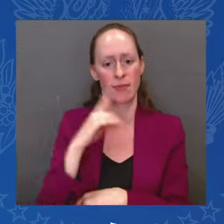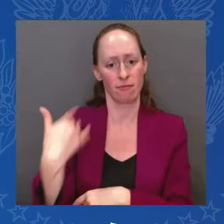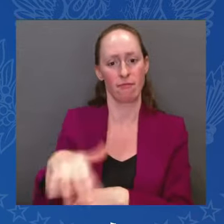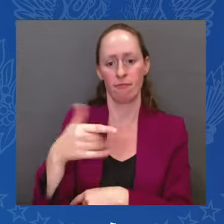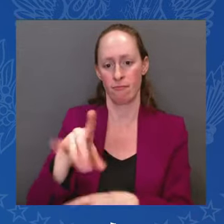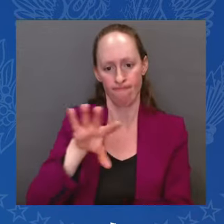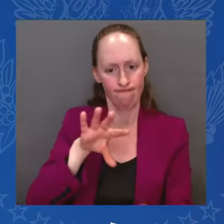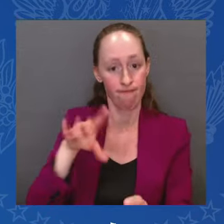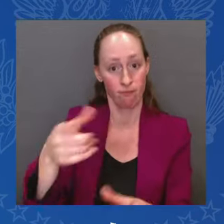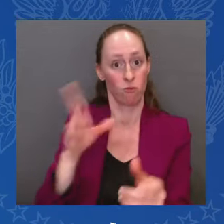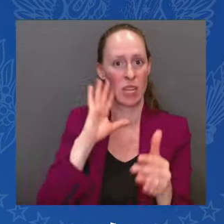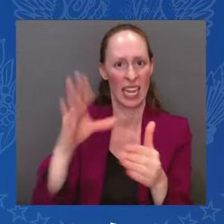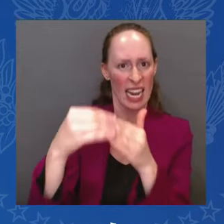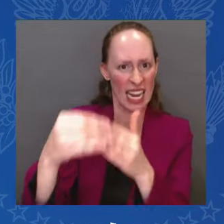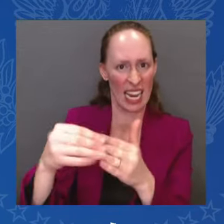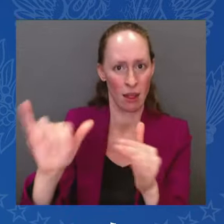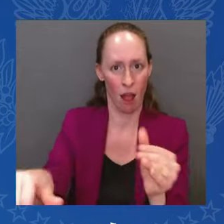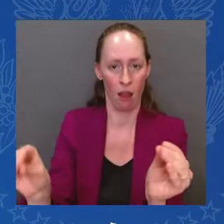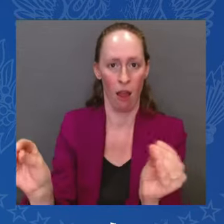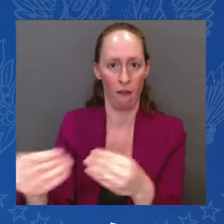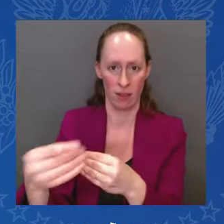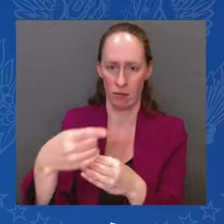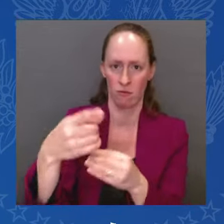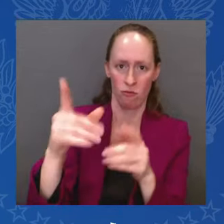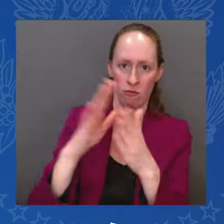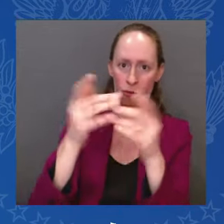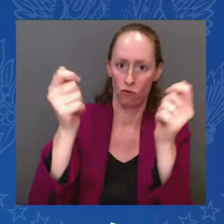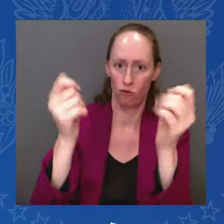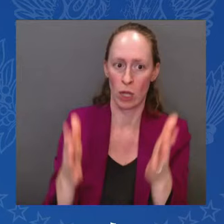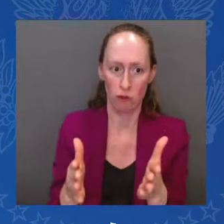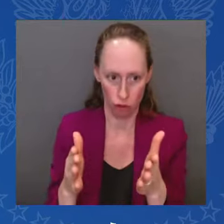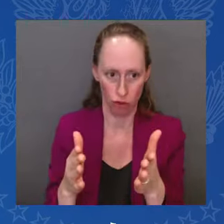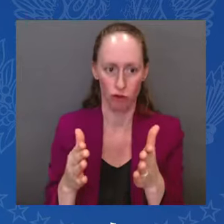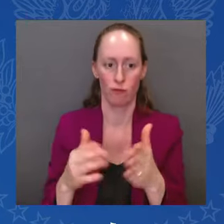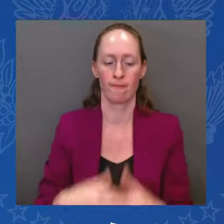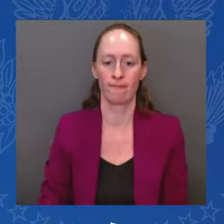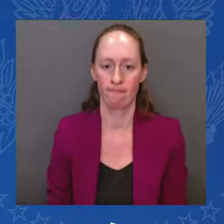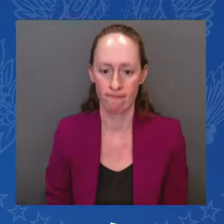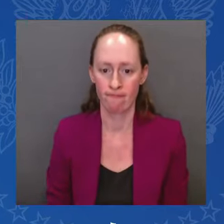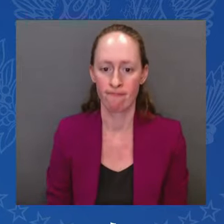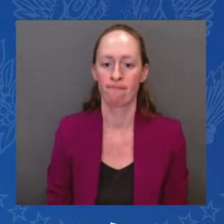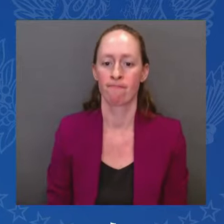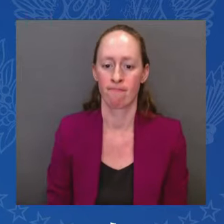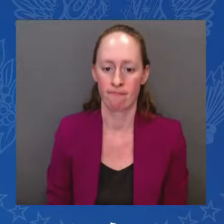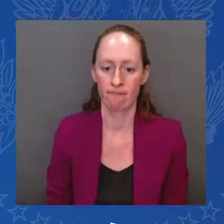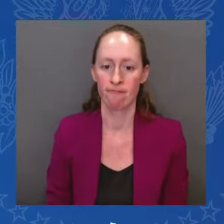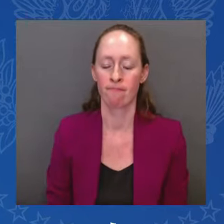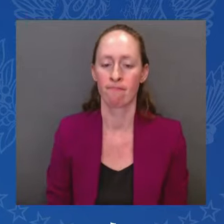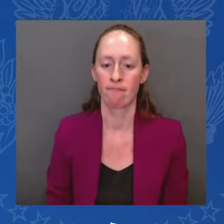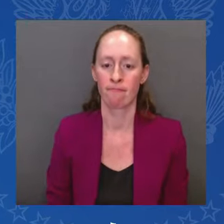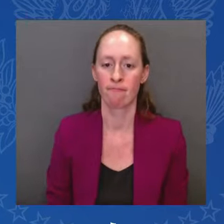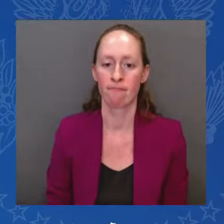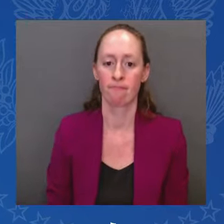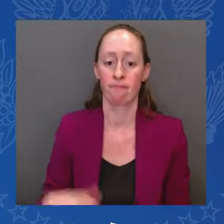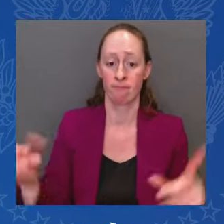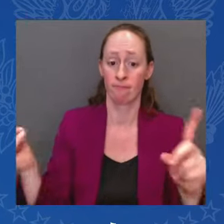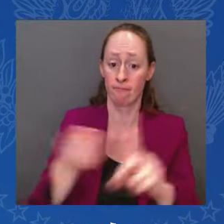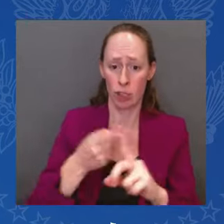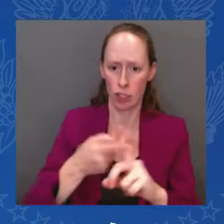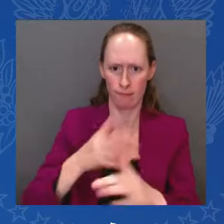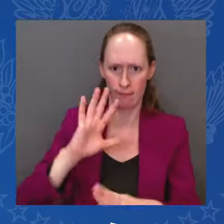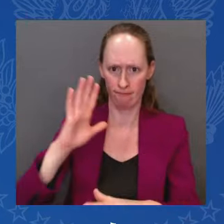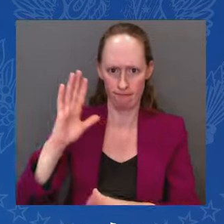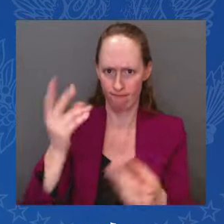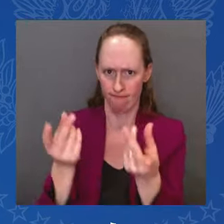The office will have four primary responsibilities. First, to expedite the implementation of the Bipartisan Safer